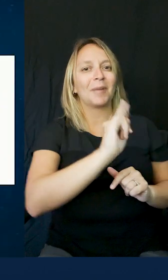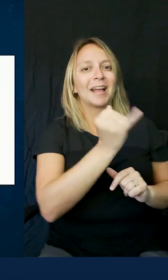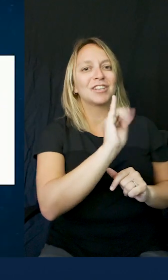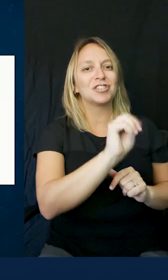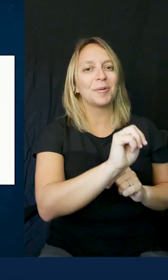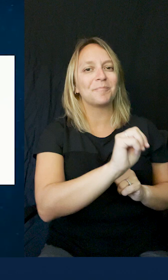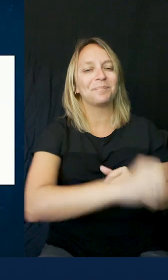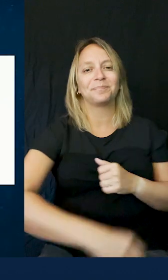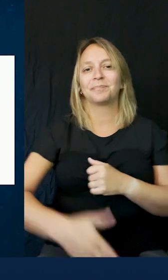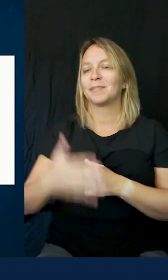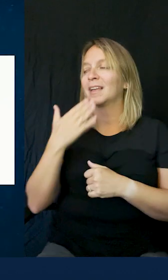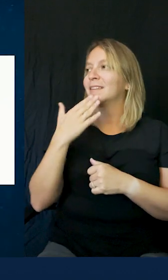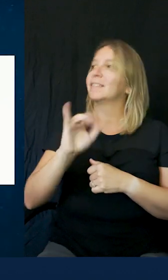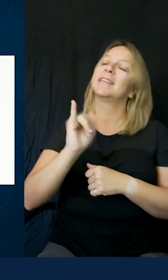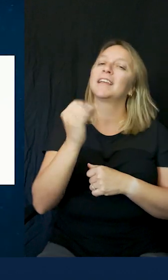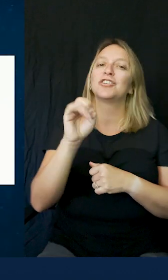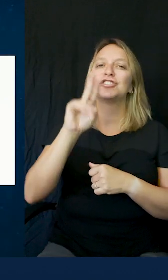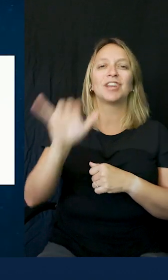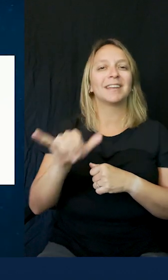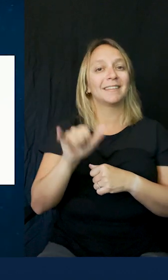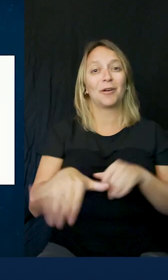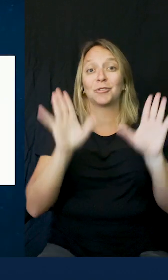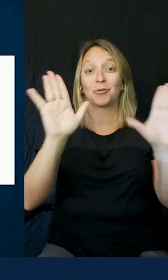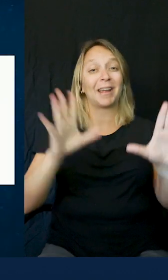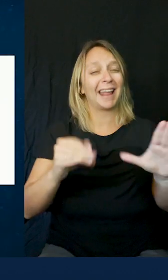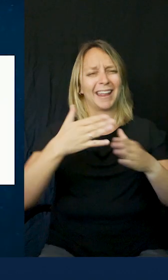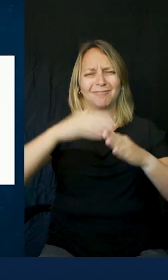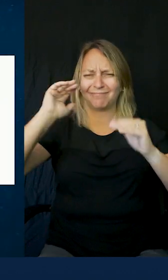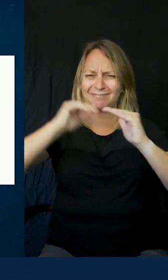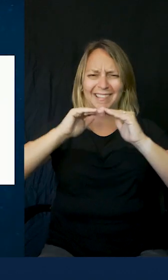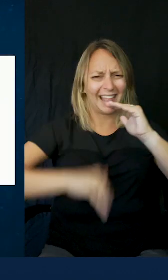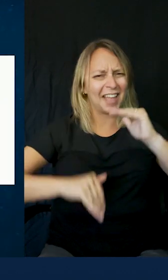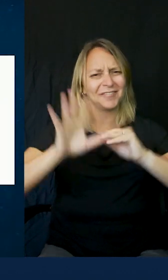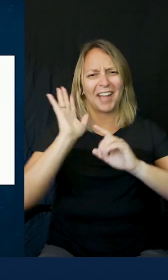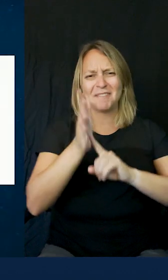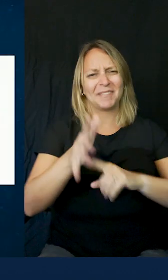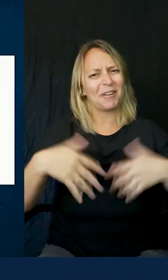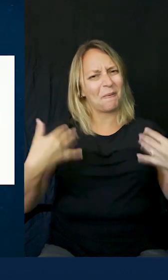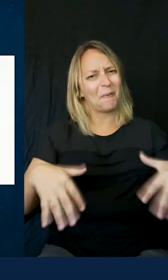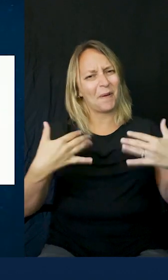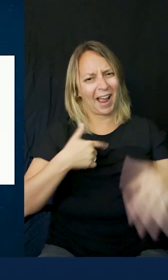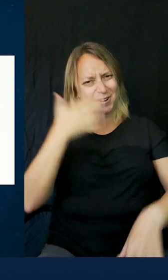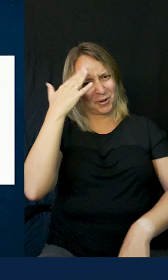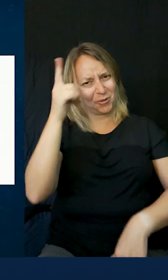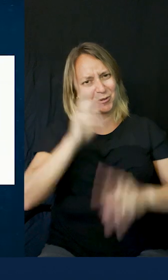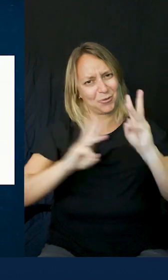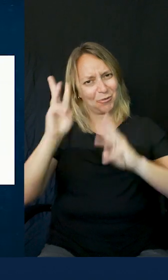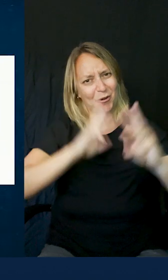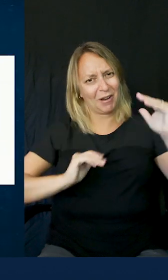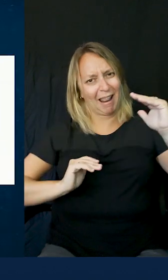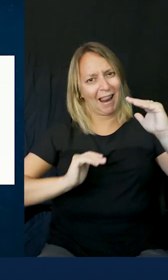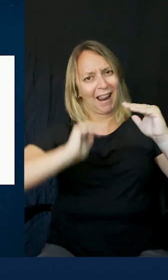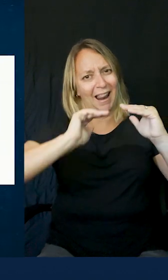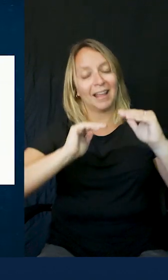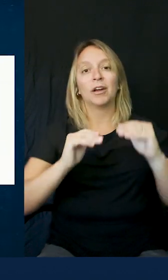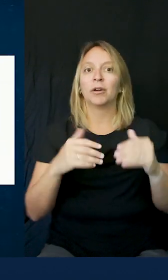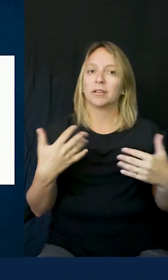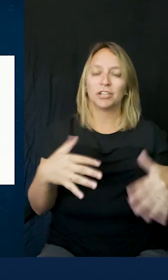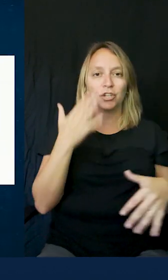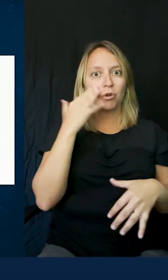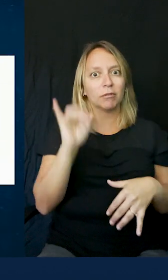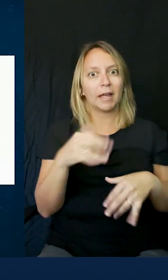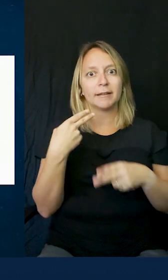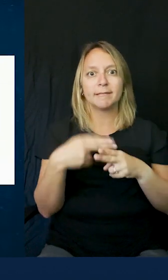Well, thank you, Jenny. That was great and nowhere near 5 minutes, which I know you were worried about. So, the naming thing is